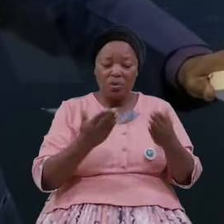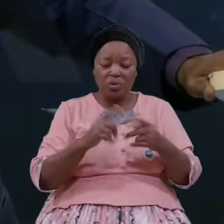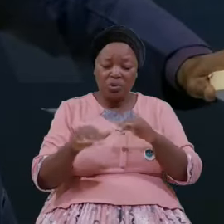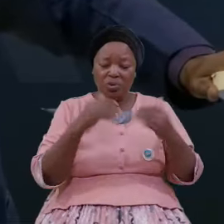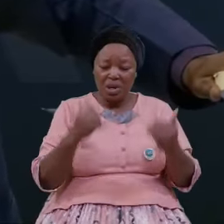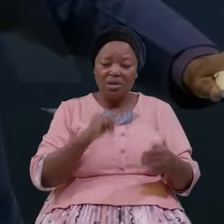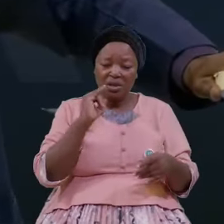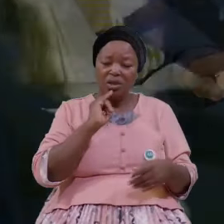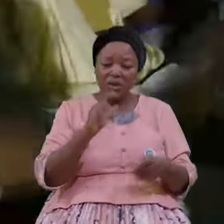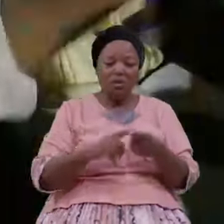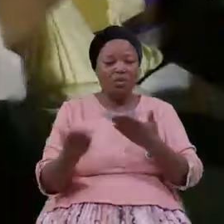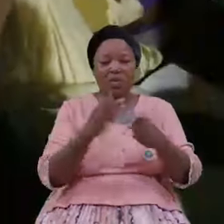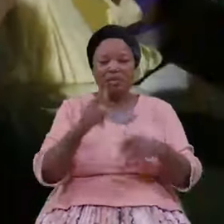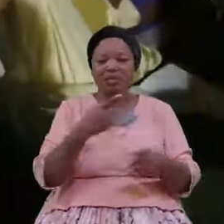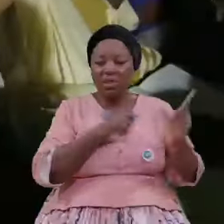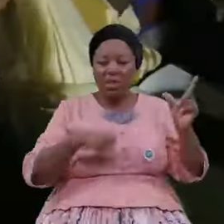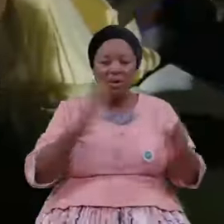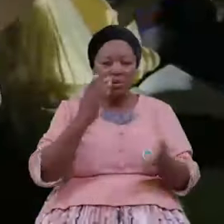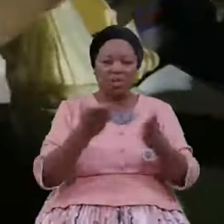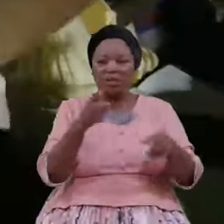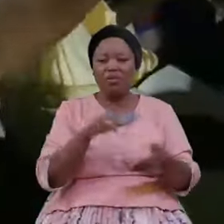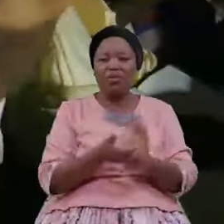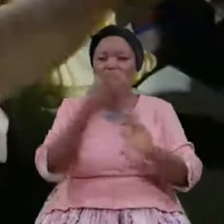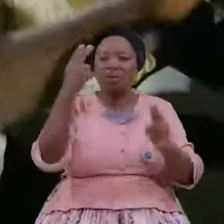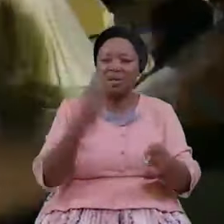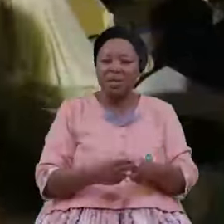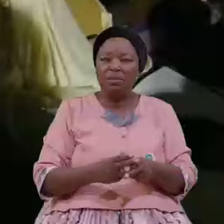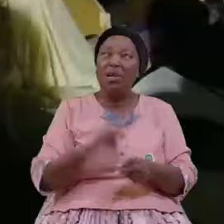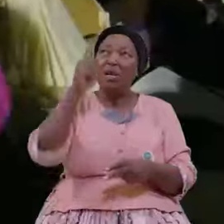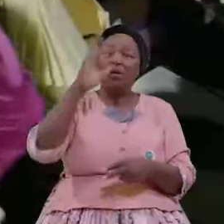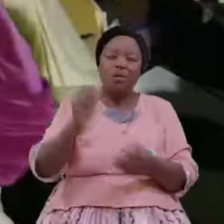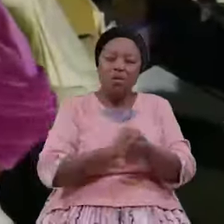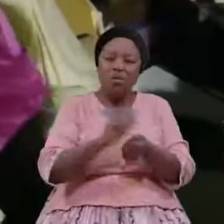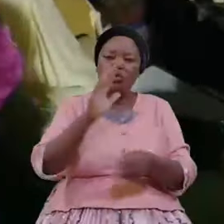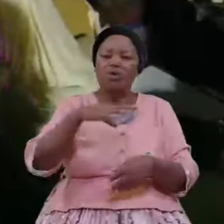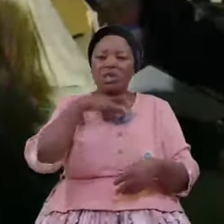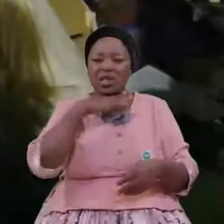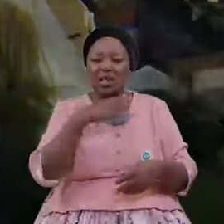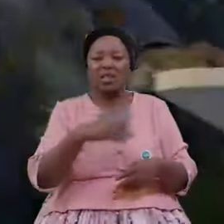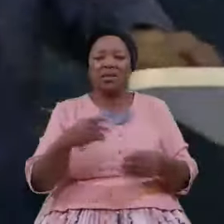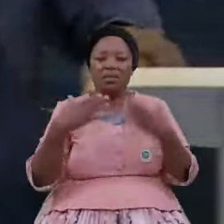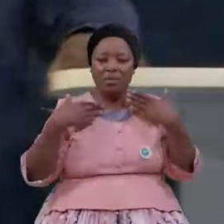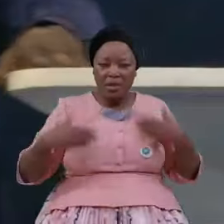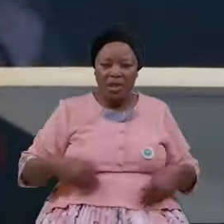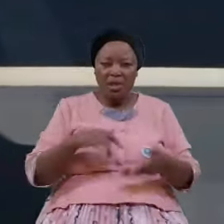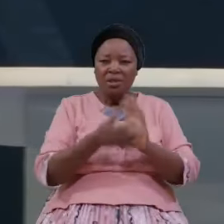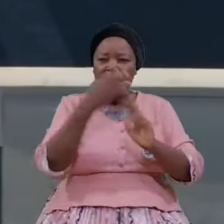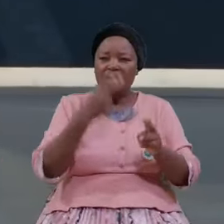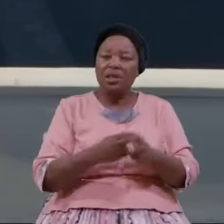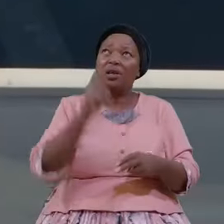will serve you. He'll wash your dirty life. He'll wash your